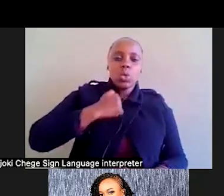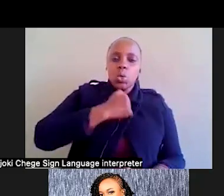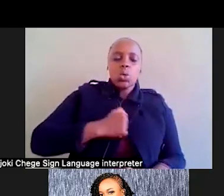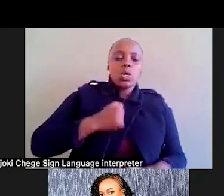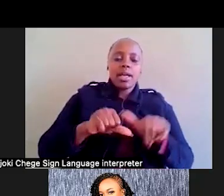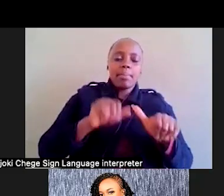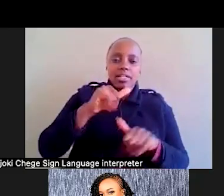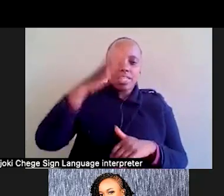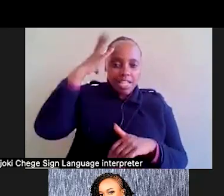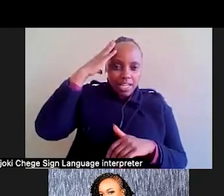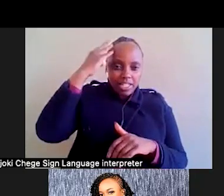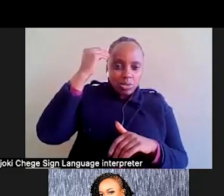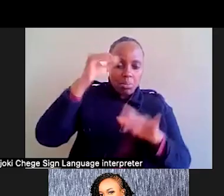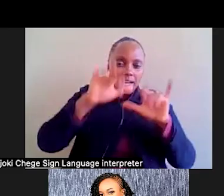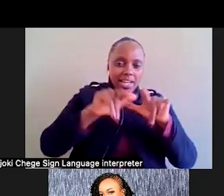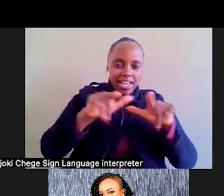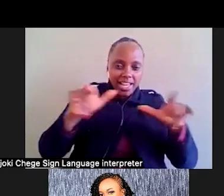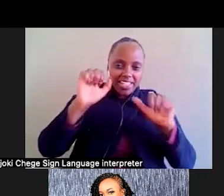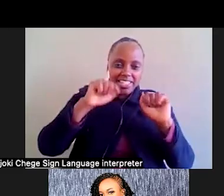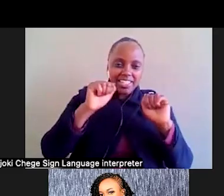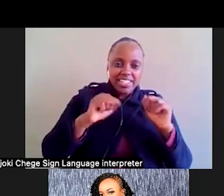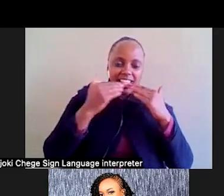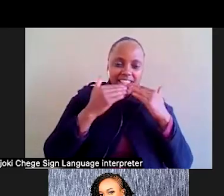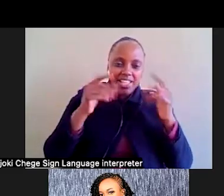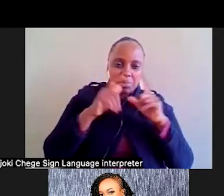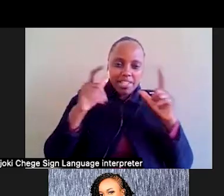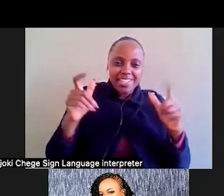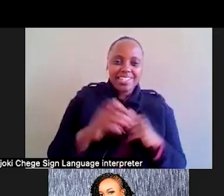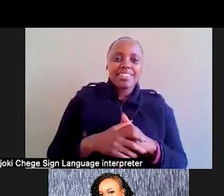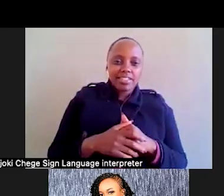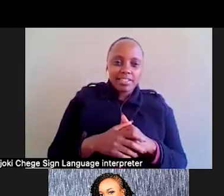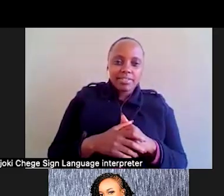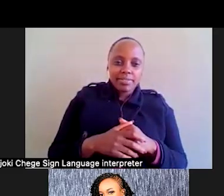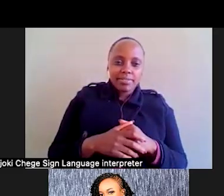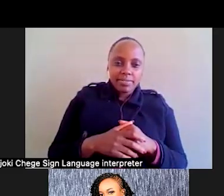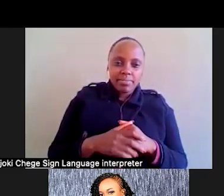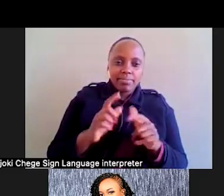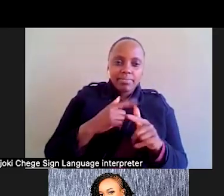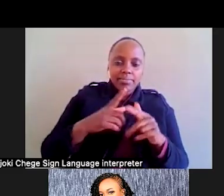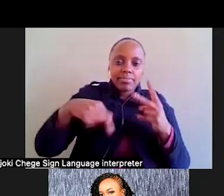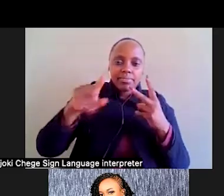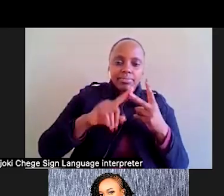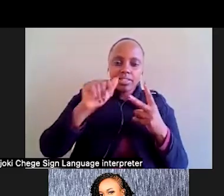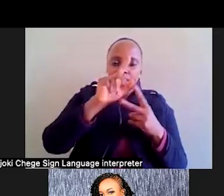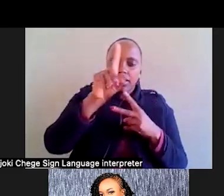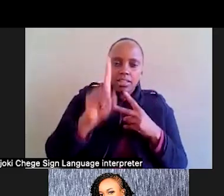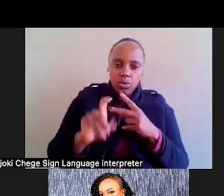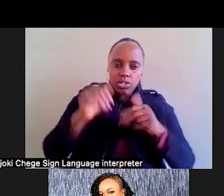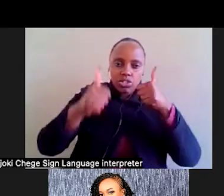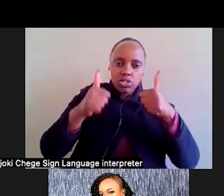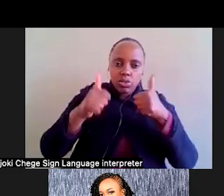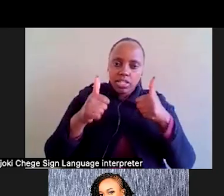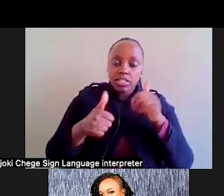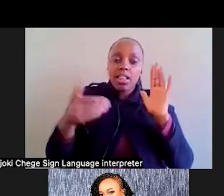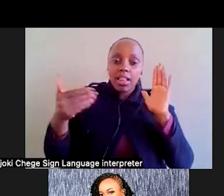It's Somaliland. Yeah, thank you so much. Yes. Yes. So then the other question that was